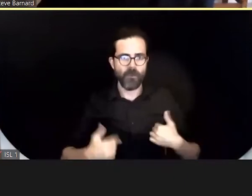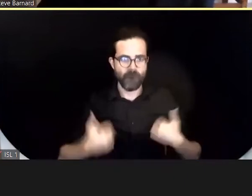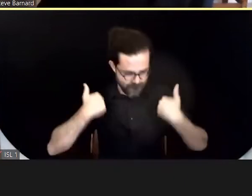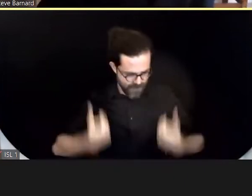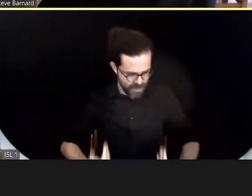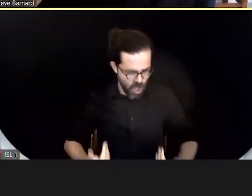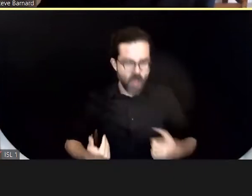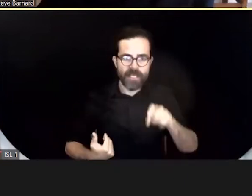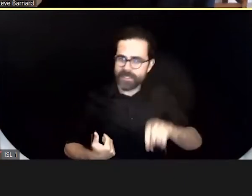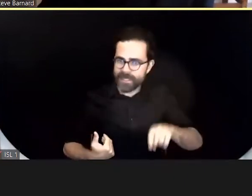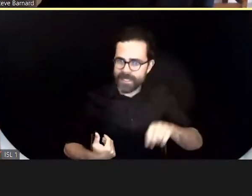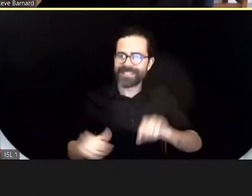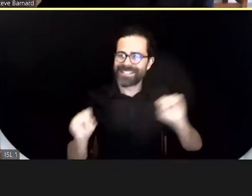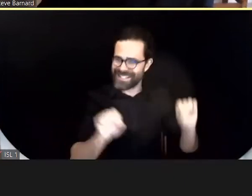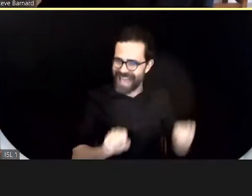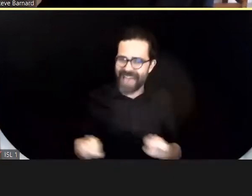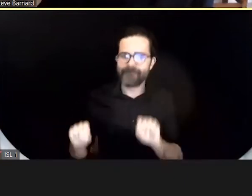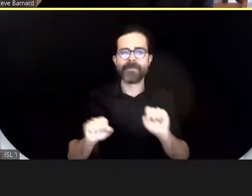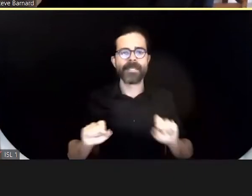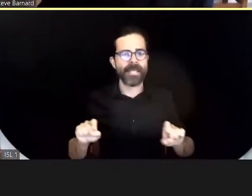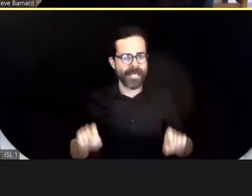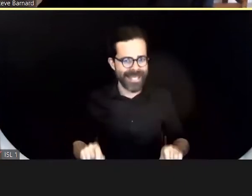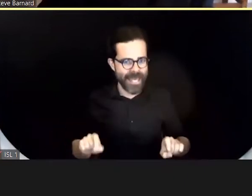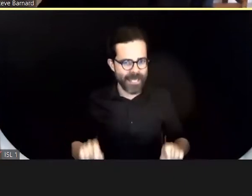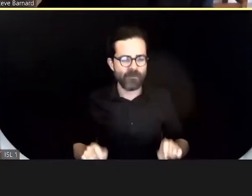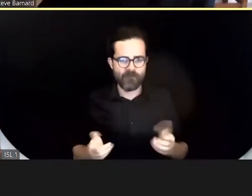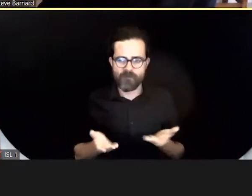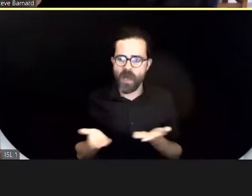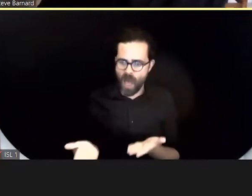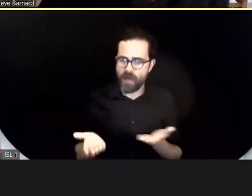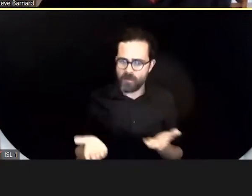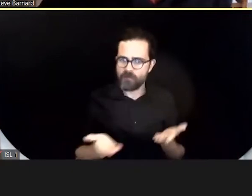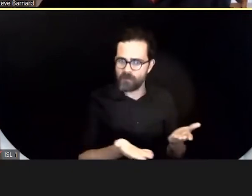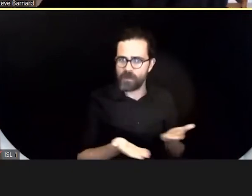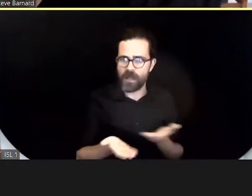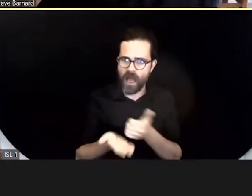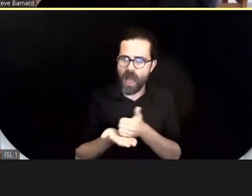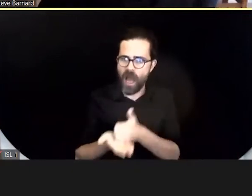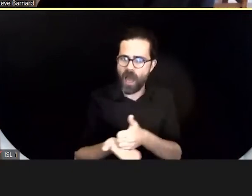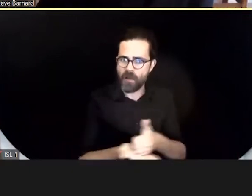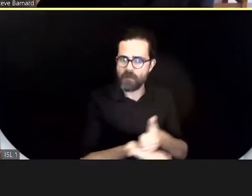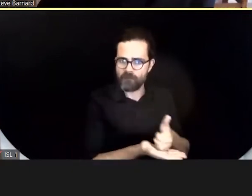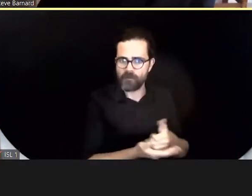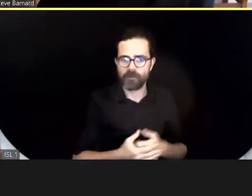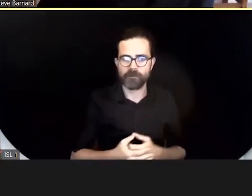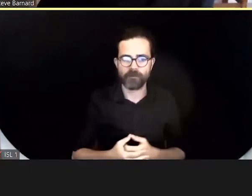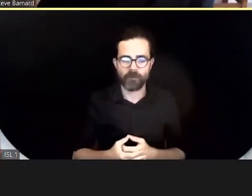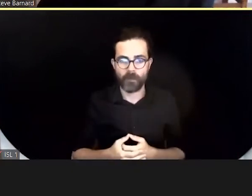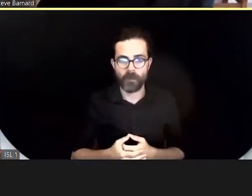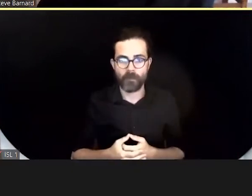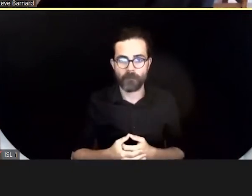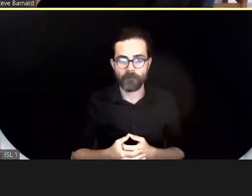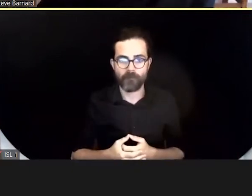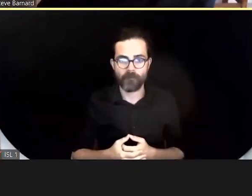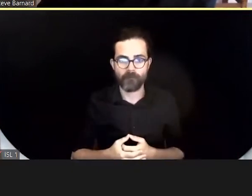A monitor that says you've opened a door when perhaps there are issues about that is about